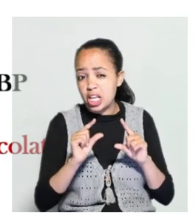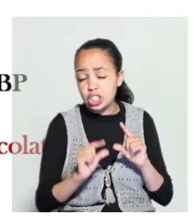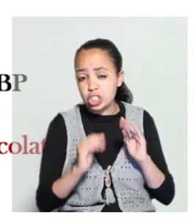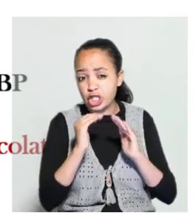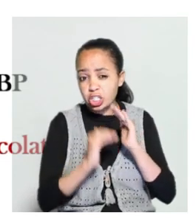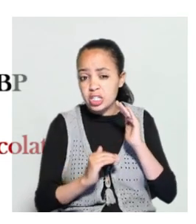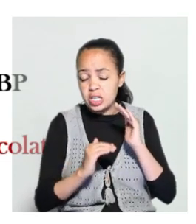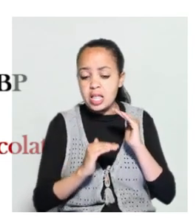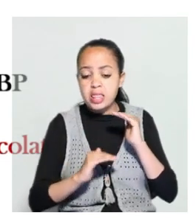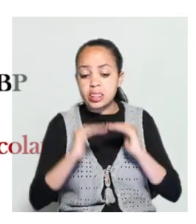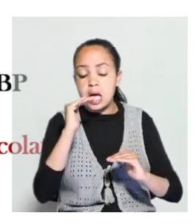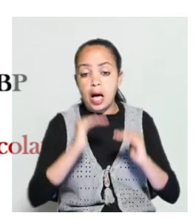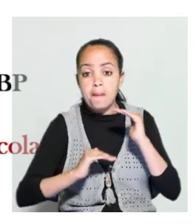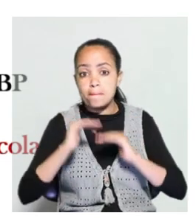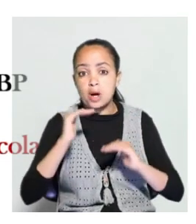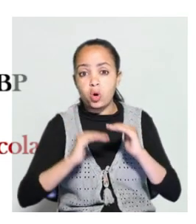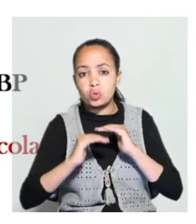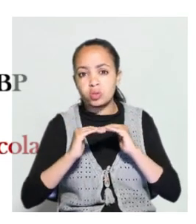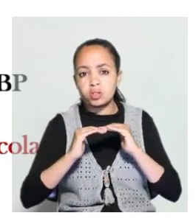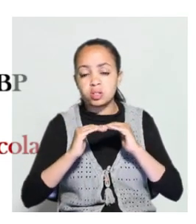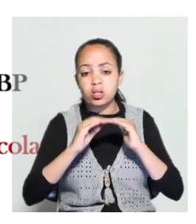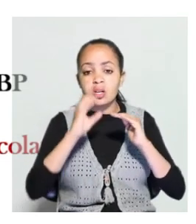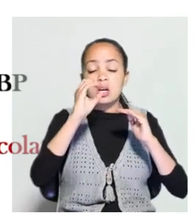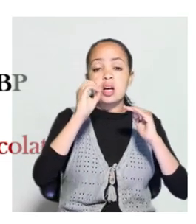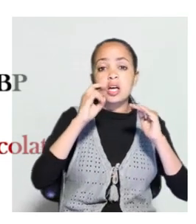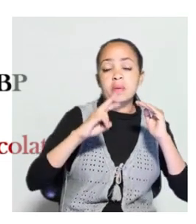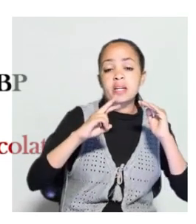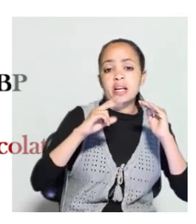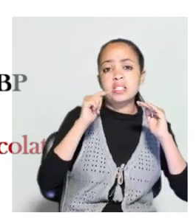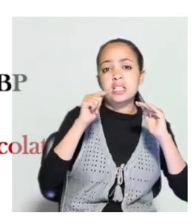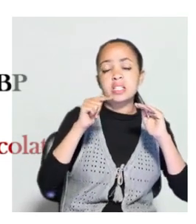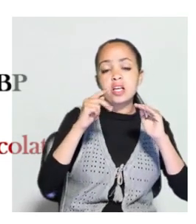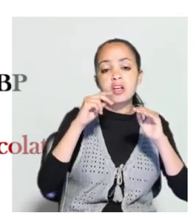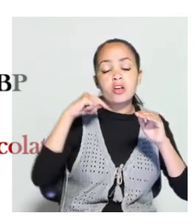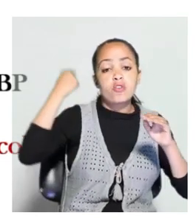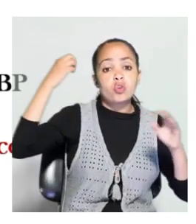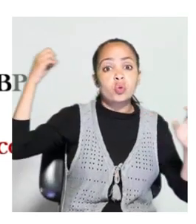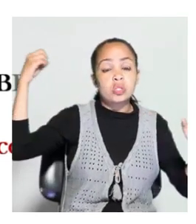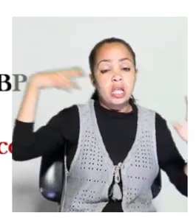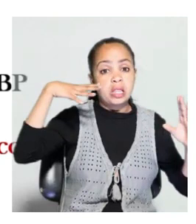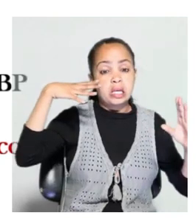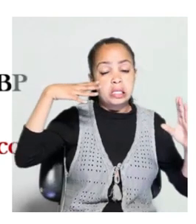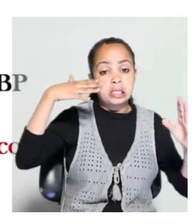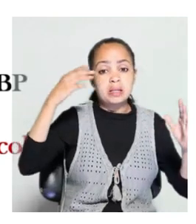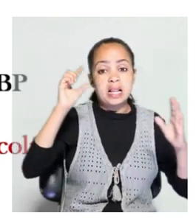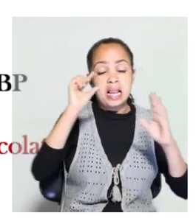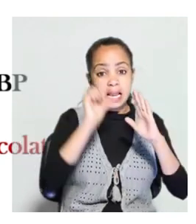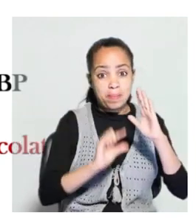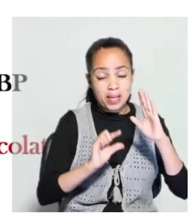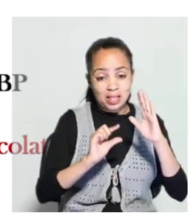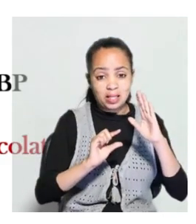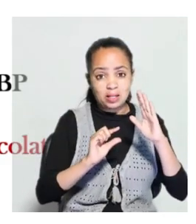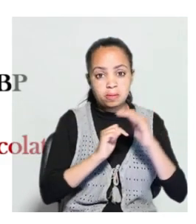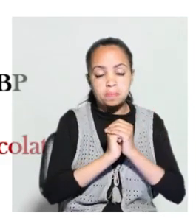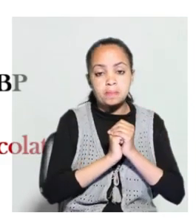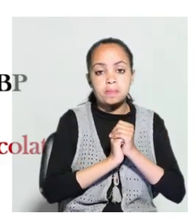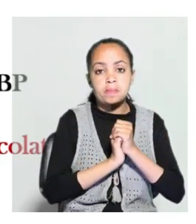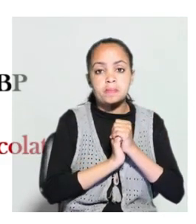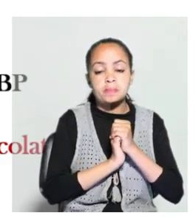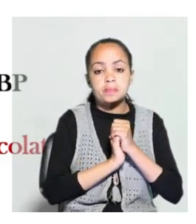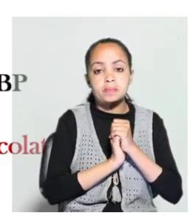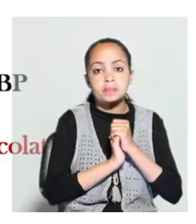or the amount or optimum carbon dioxide at which they can photosynthesize become limited,